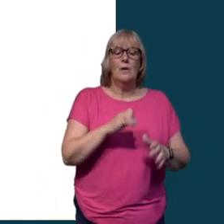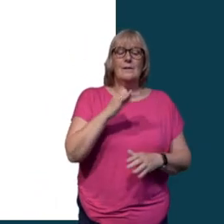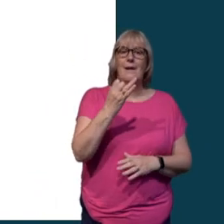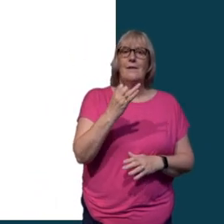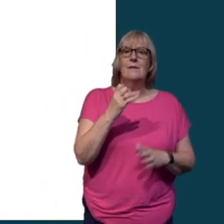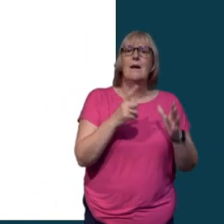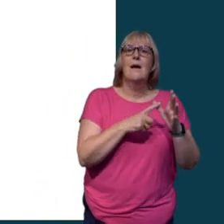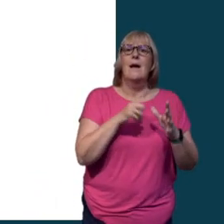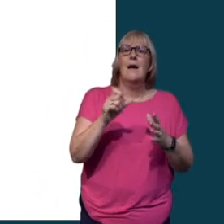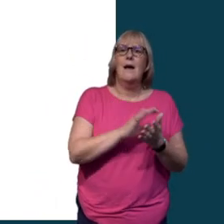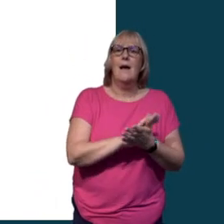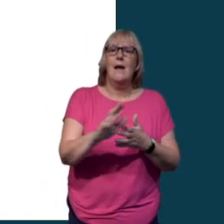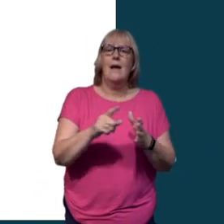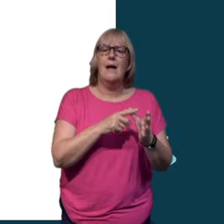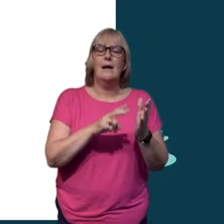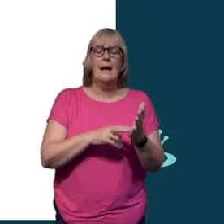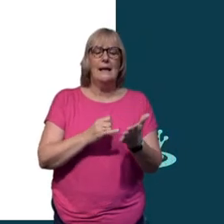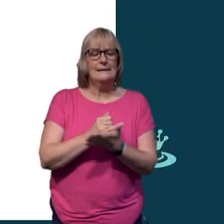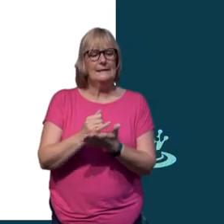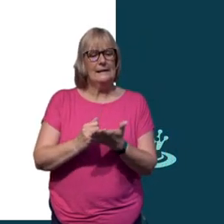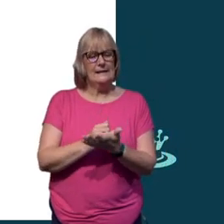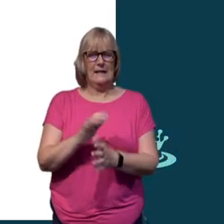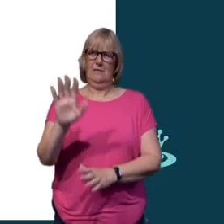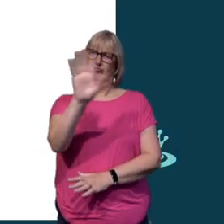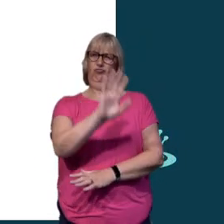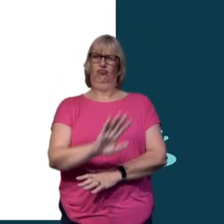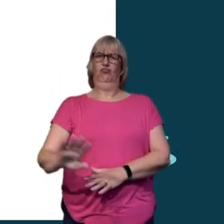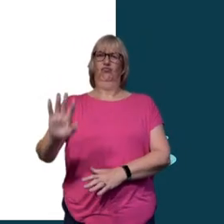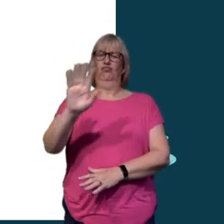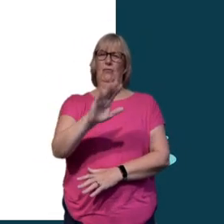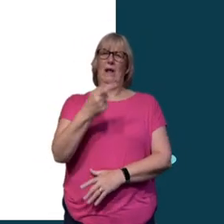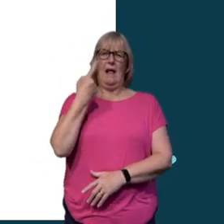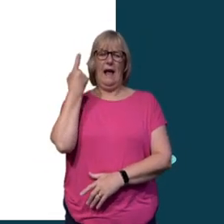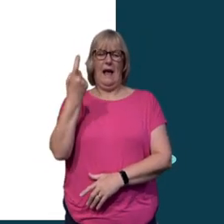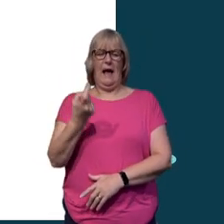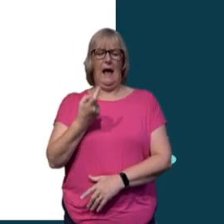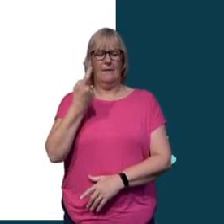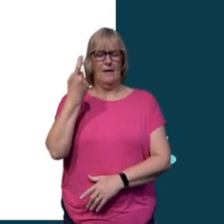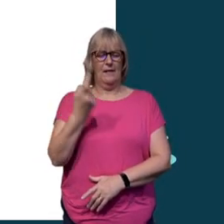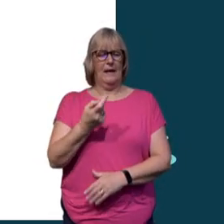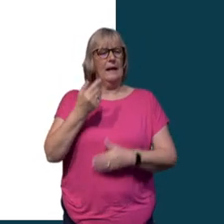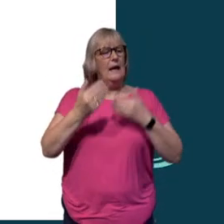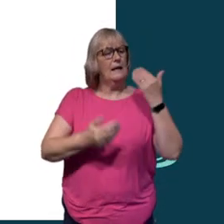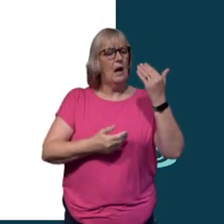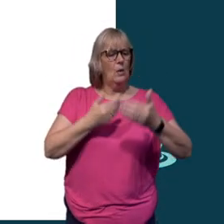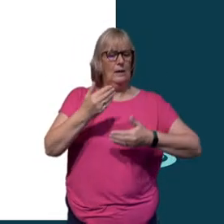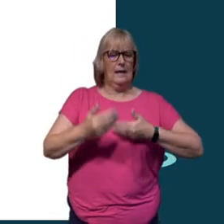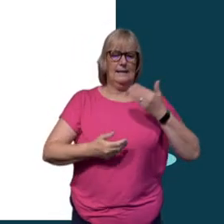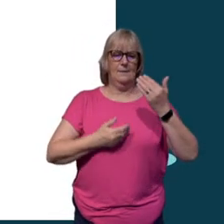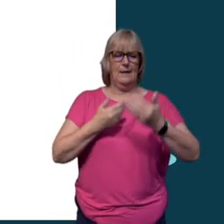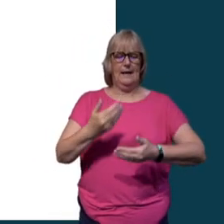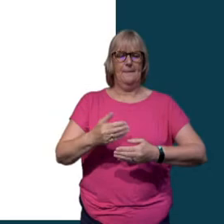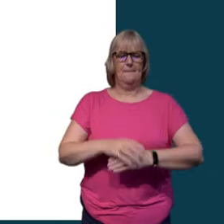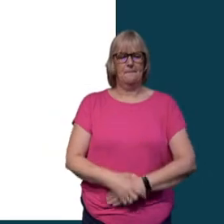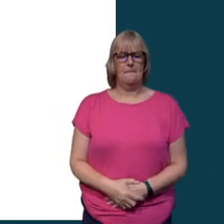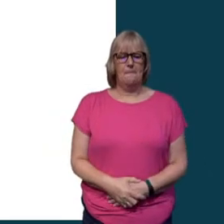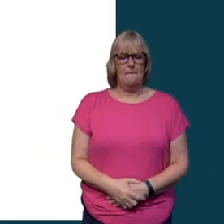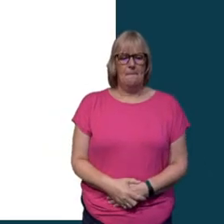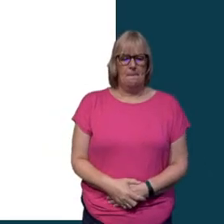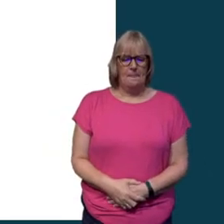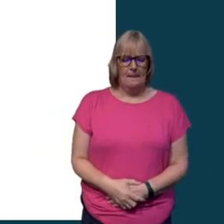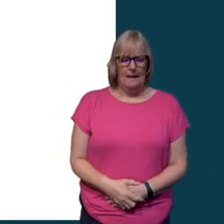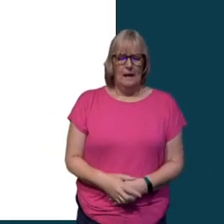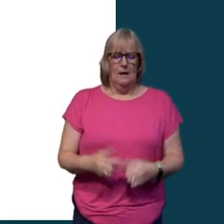there. And let's just as we come to this diagram, let me just walk you through it a little bit. So this is what happens. As I'm trying